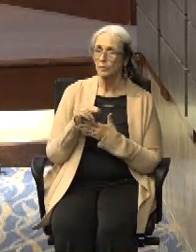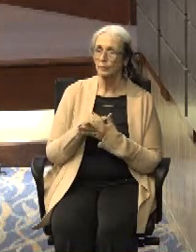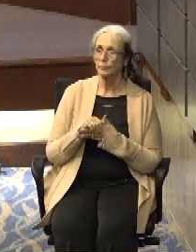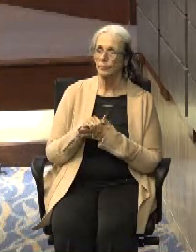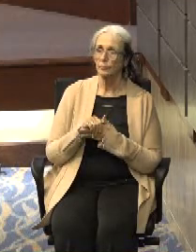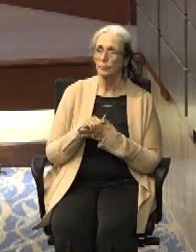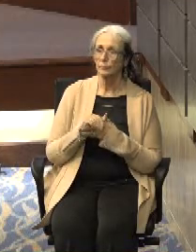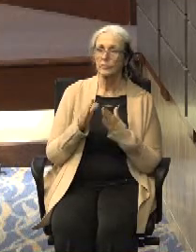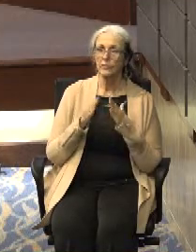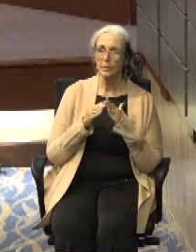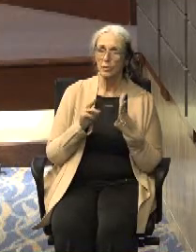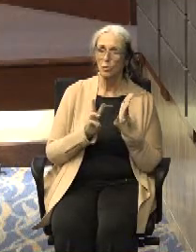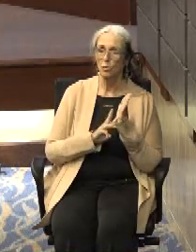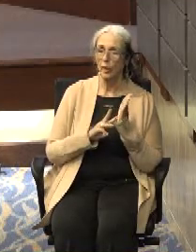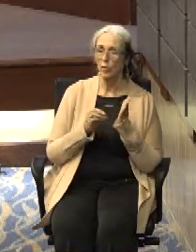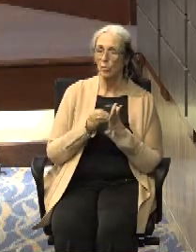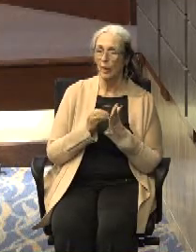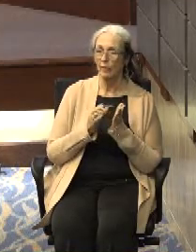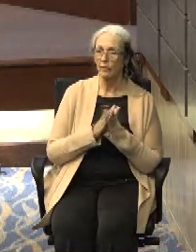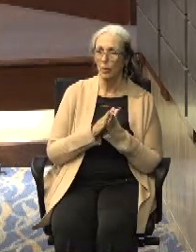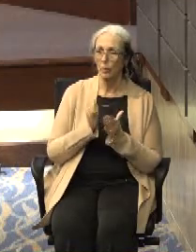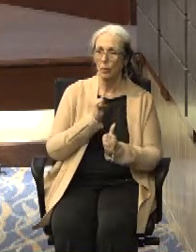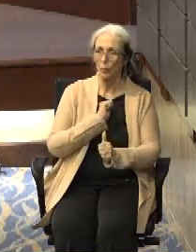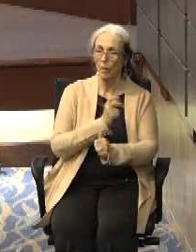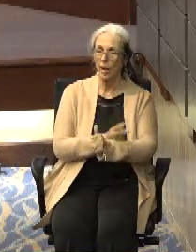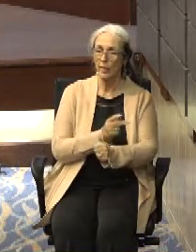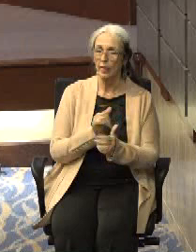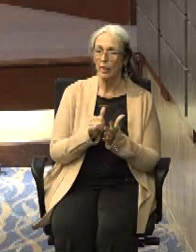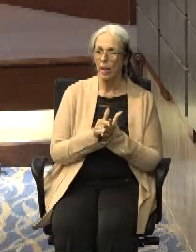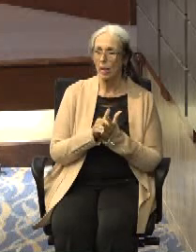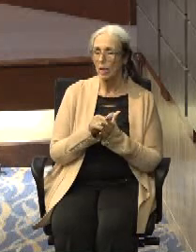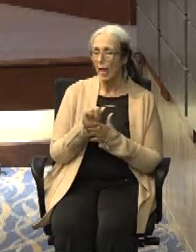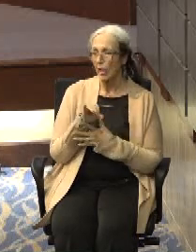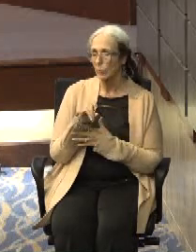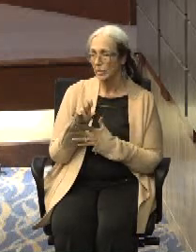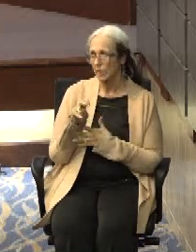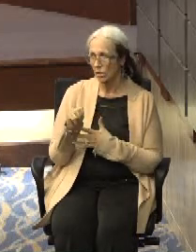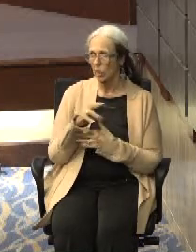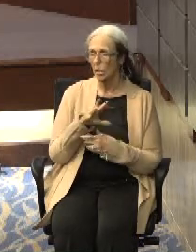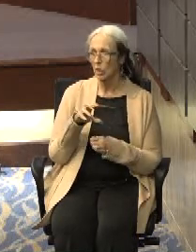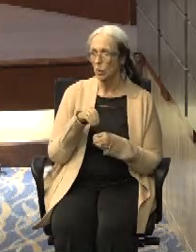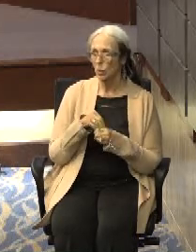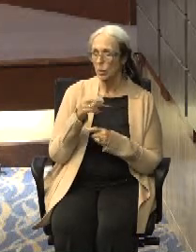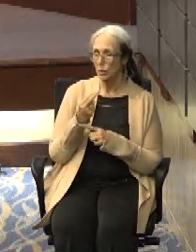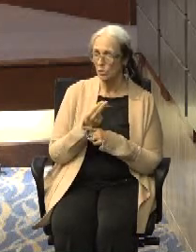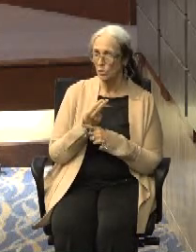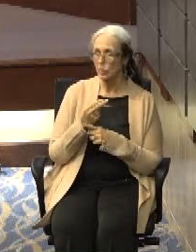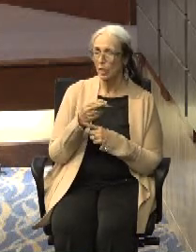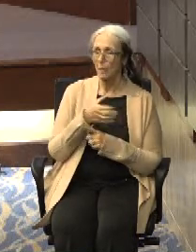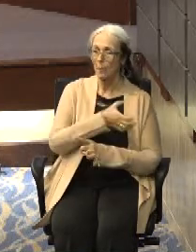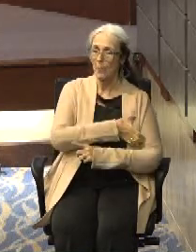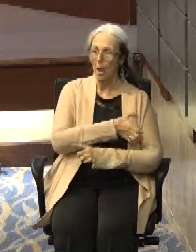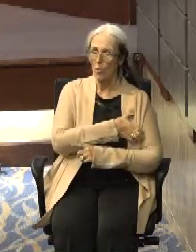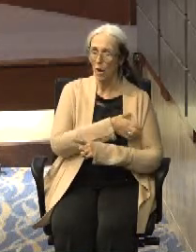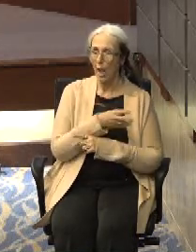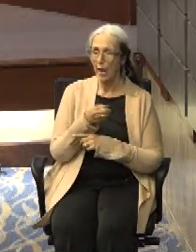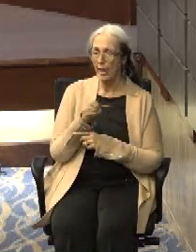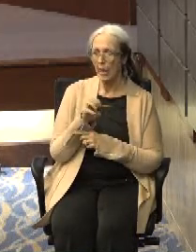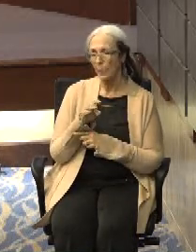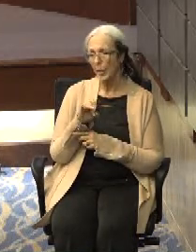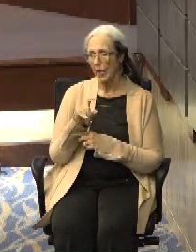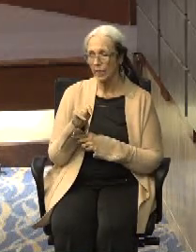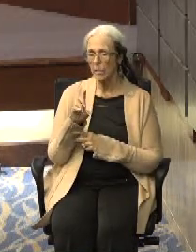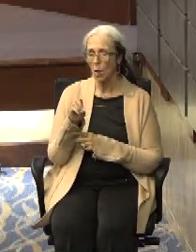2023-1022. I move that the City of Waco, by a record vote, authorize the acquisition, including the use of proper, including the use of the power of eminent domain, if such